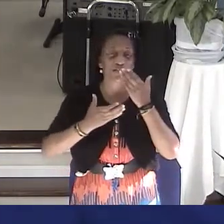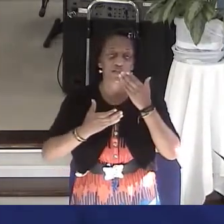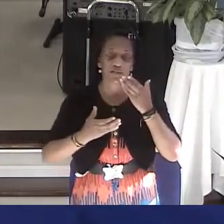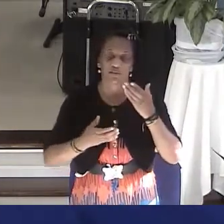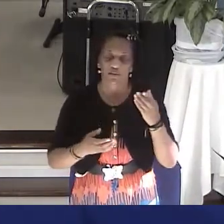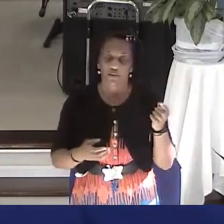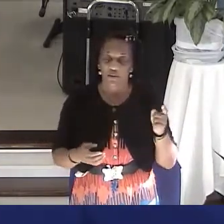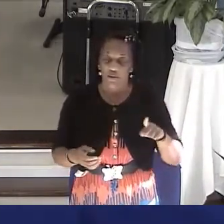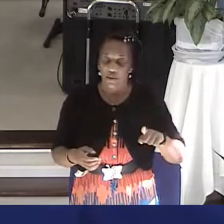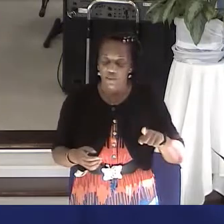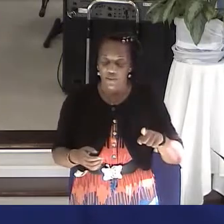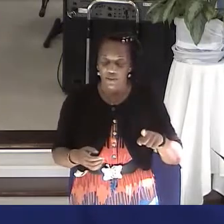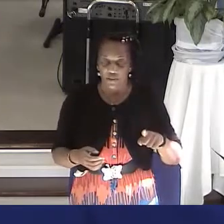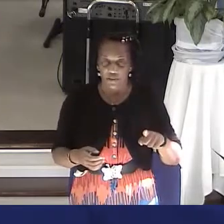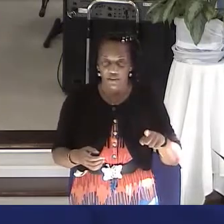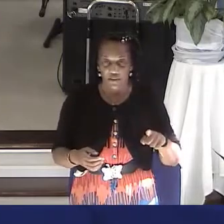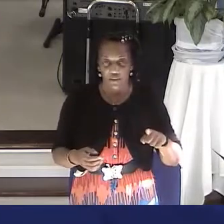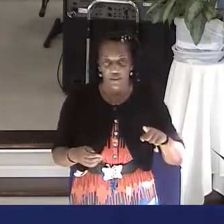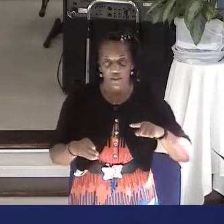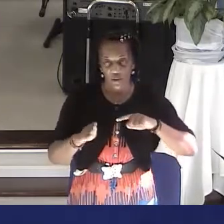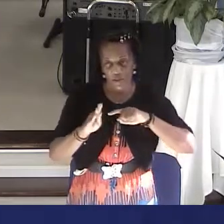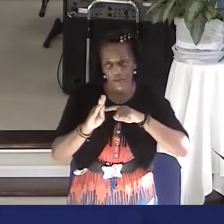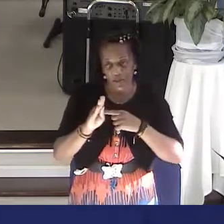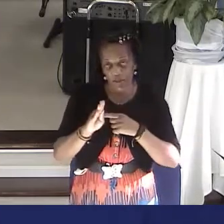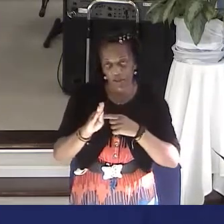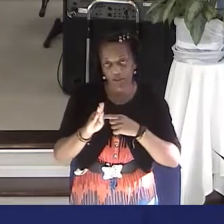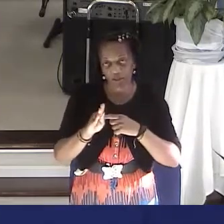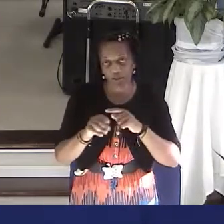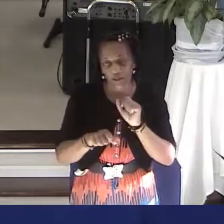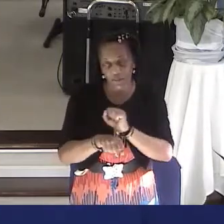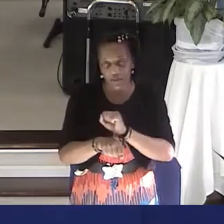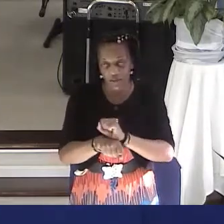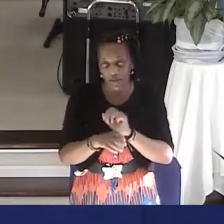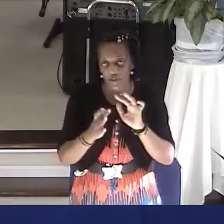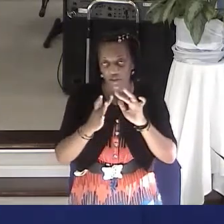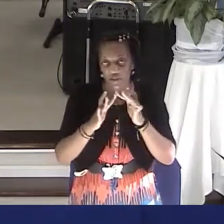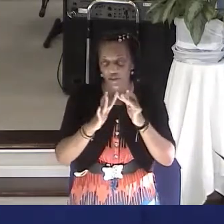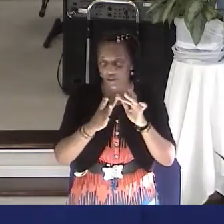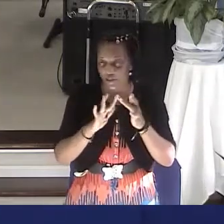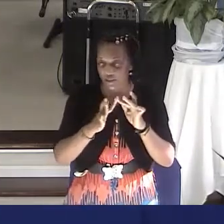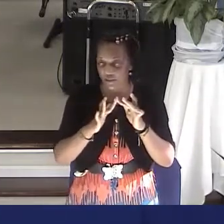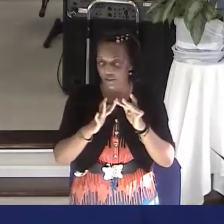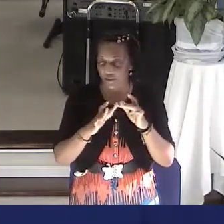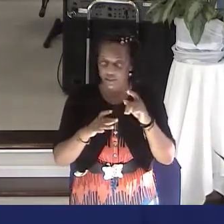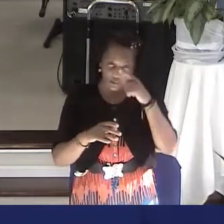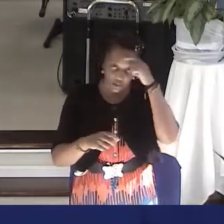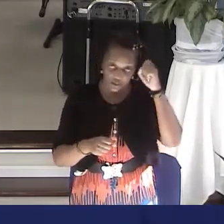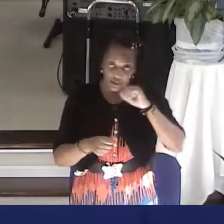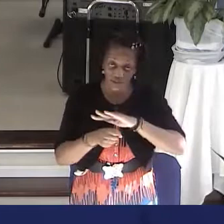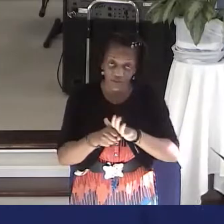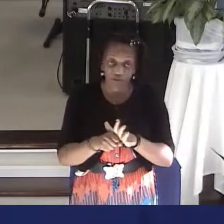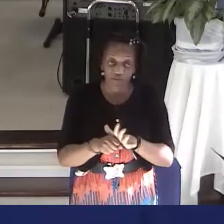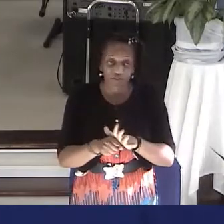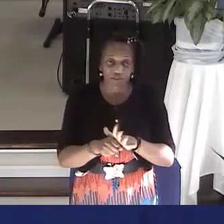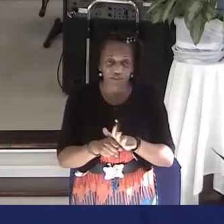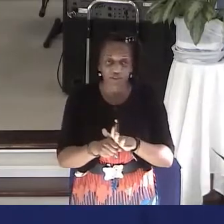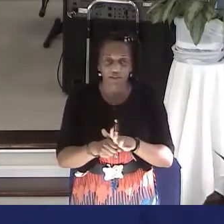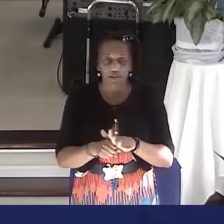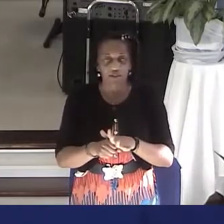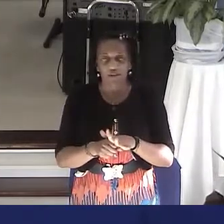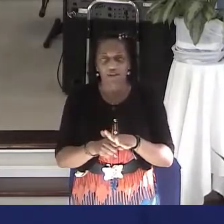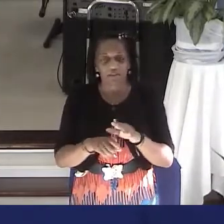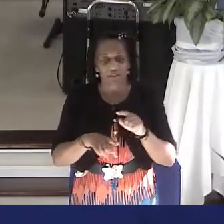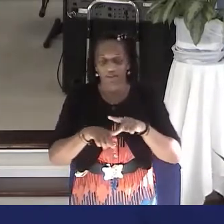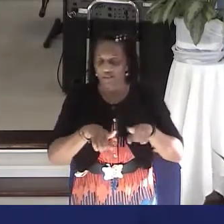hit and we just went online, it took me a while to tune in, to actually get into the